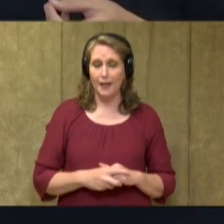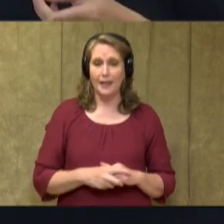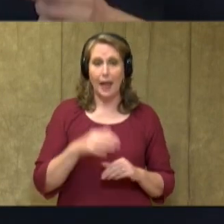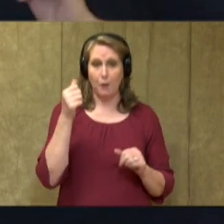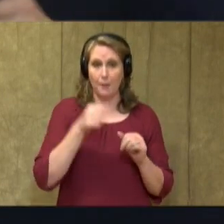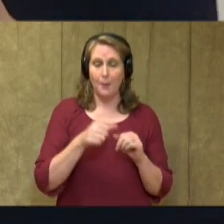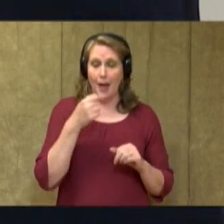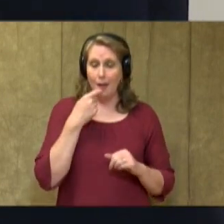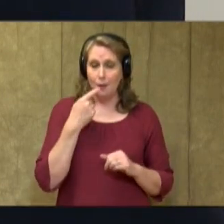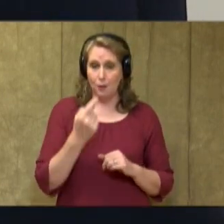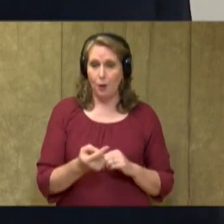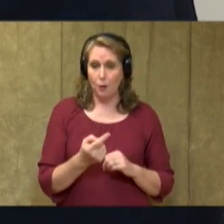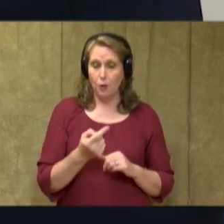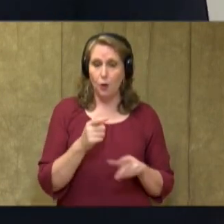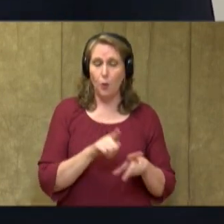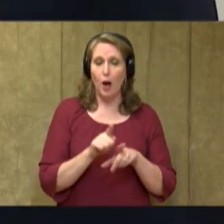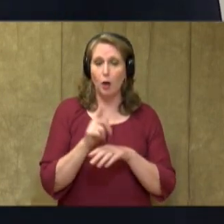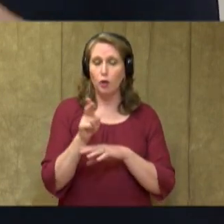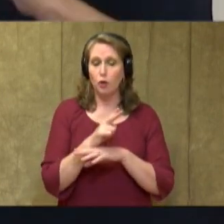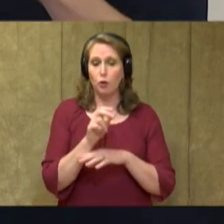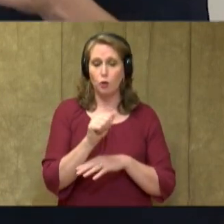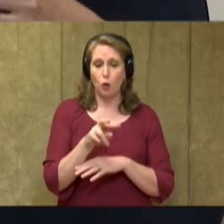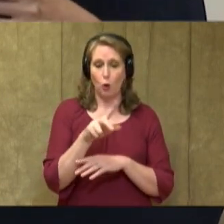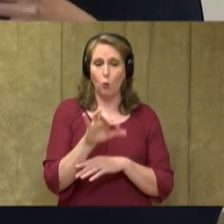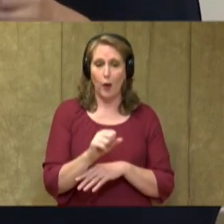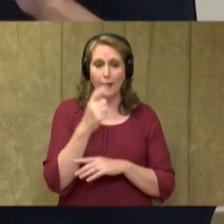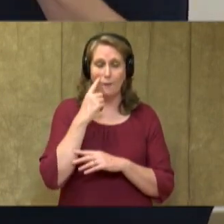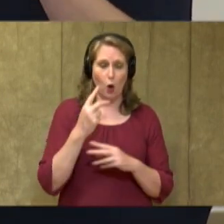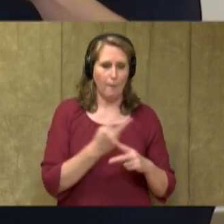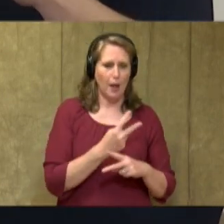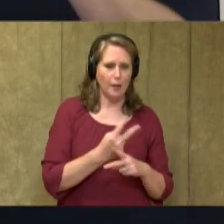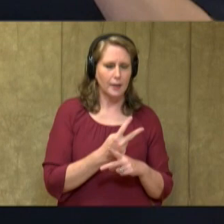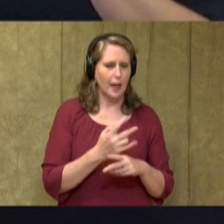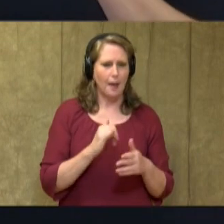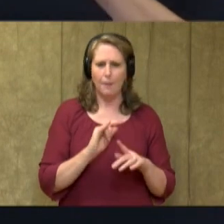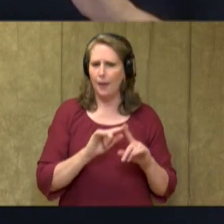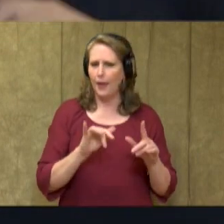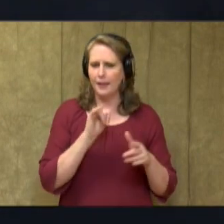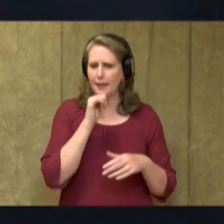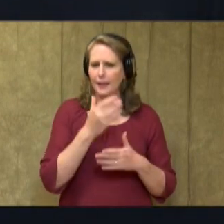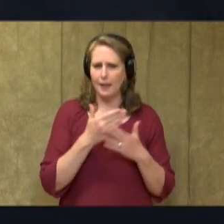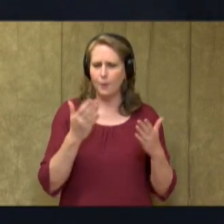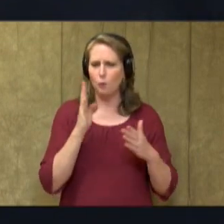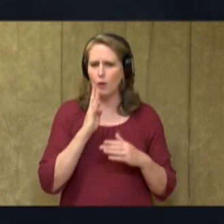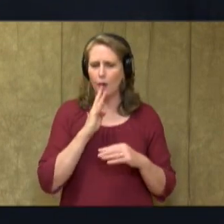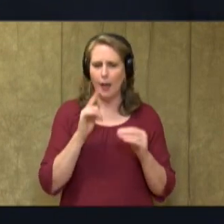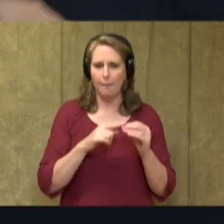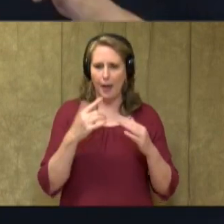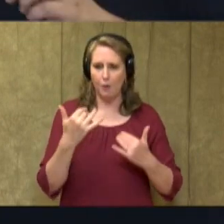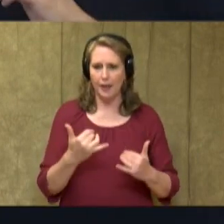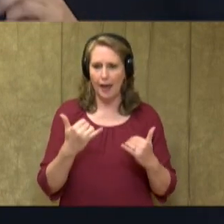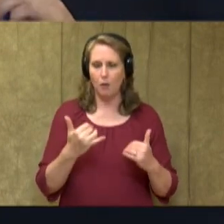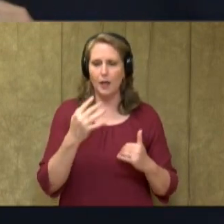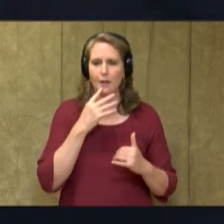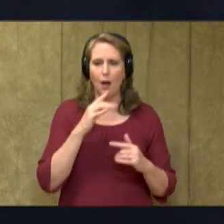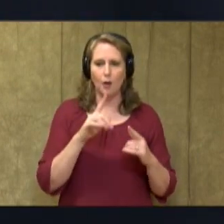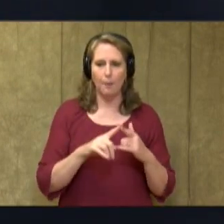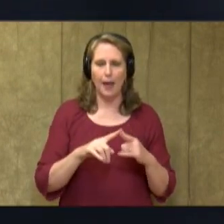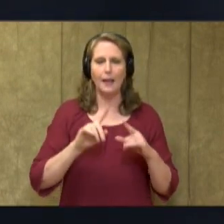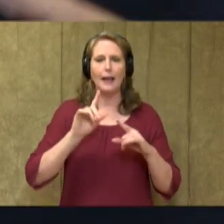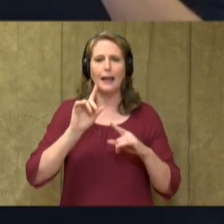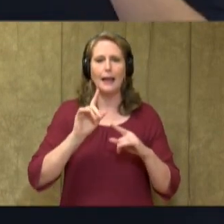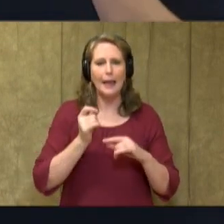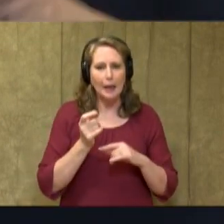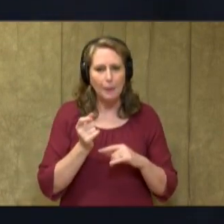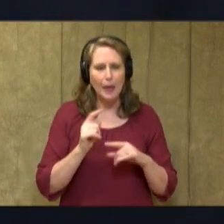I told you that we can also use arrays for multiplication too, but that's not something that we're really going to talk about right now. We're going to talk about it a little bit,